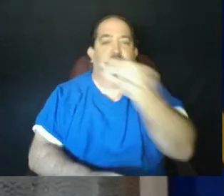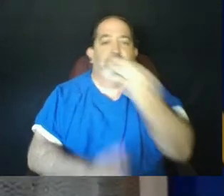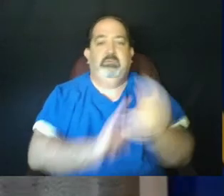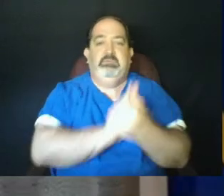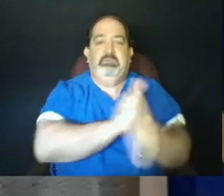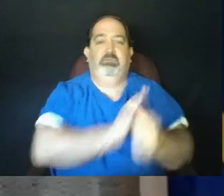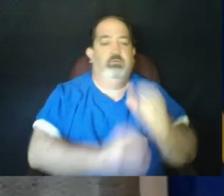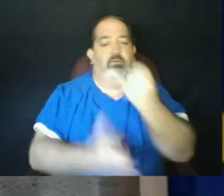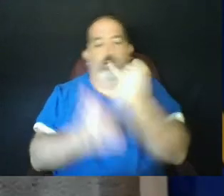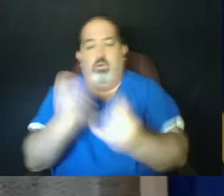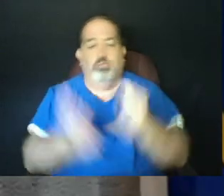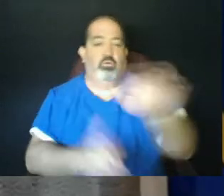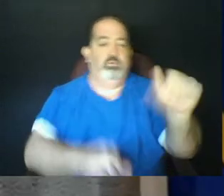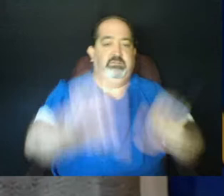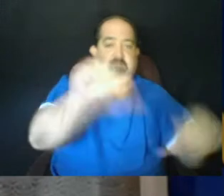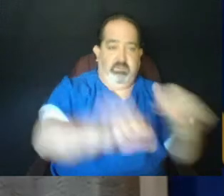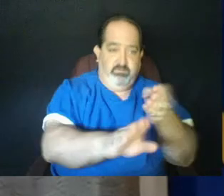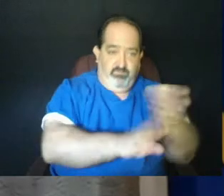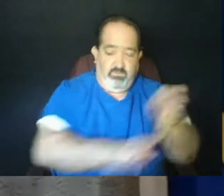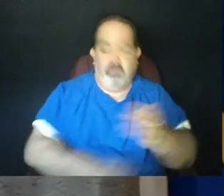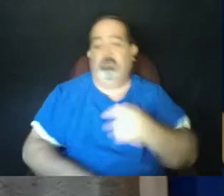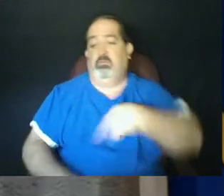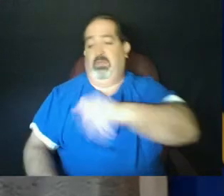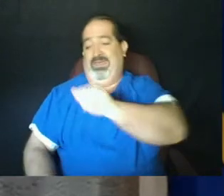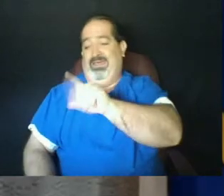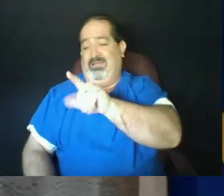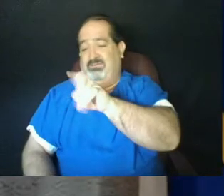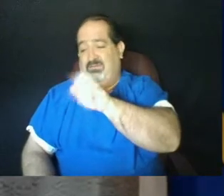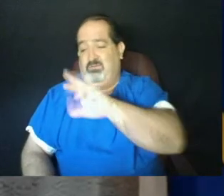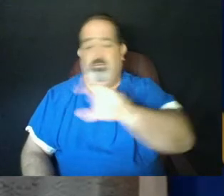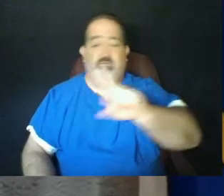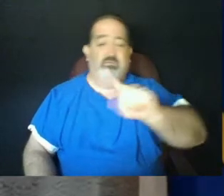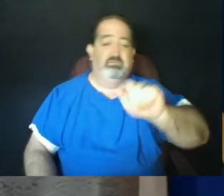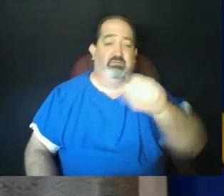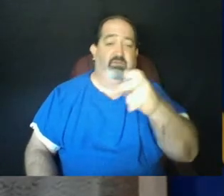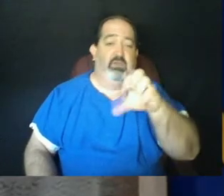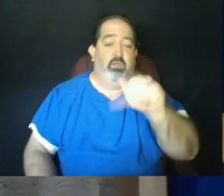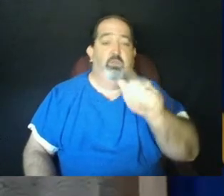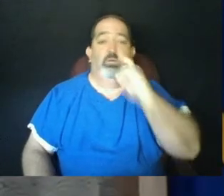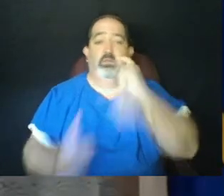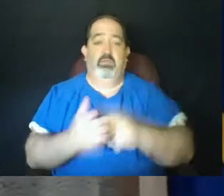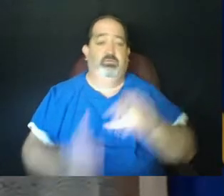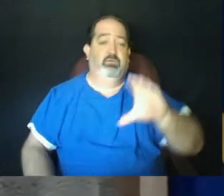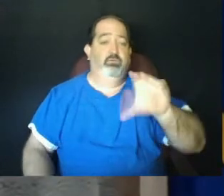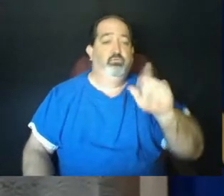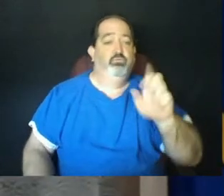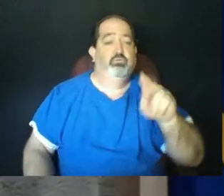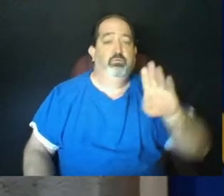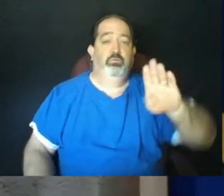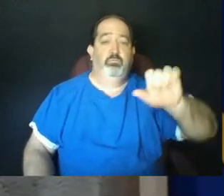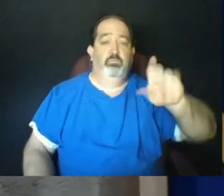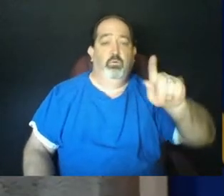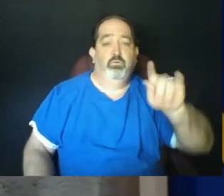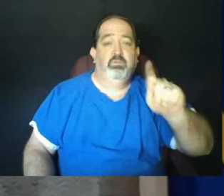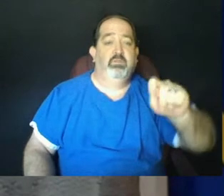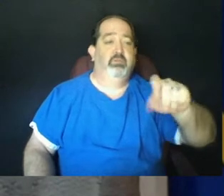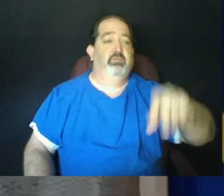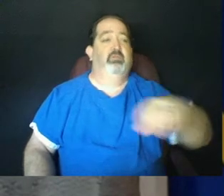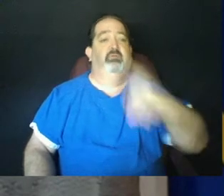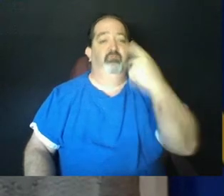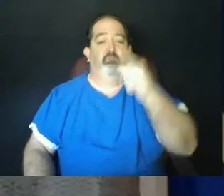field. Therefore do we, Alexander and Tahira, recognize Kungun Bonig for